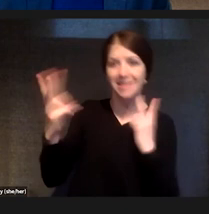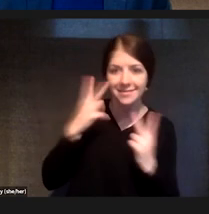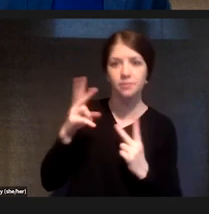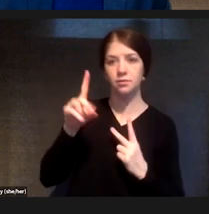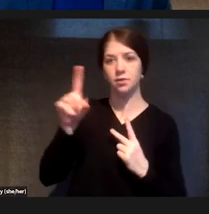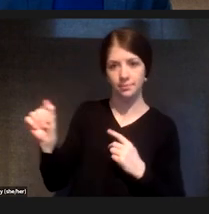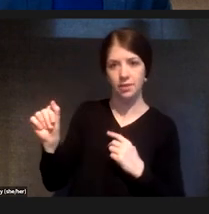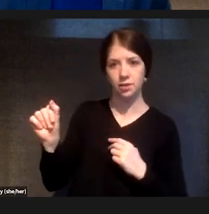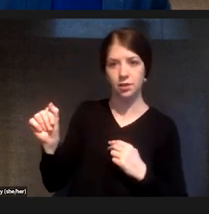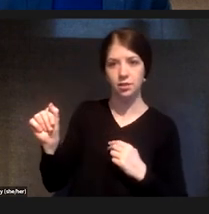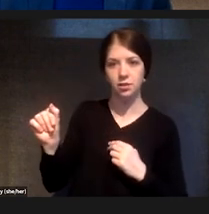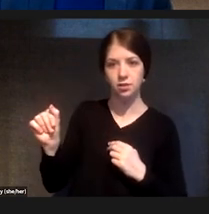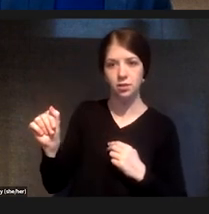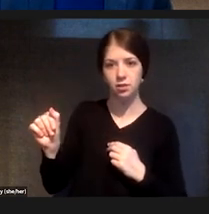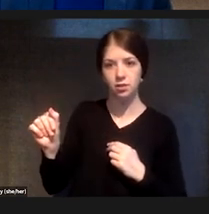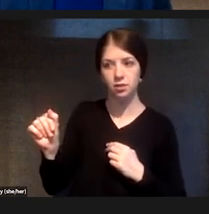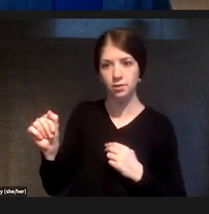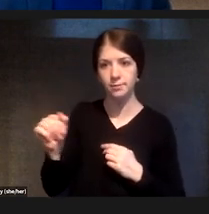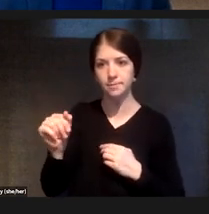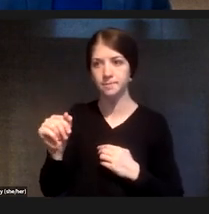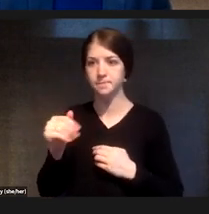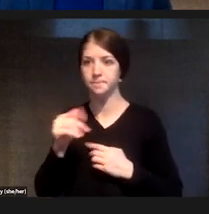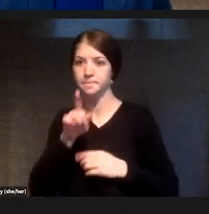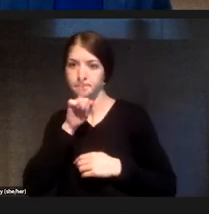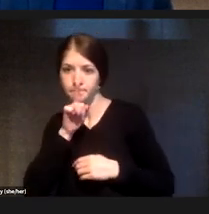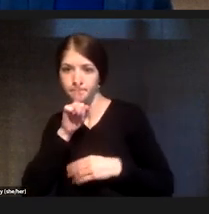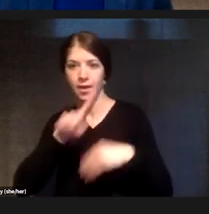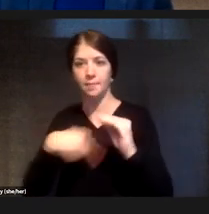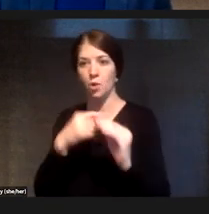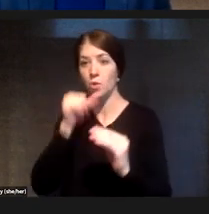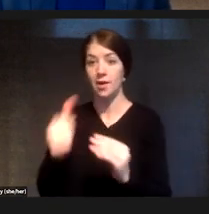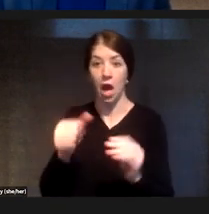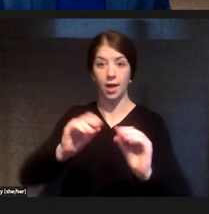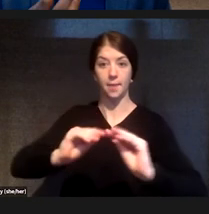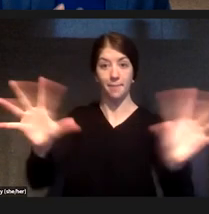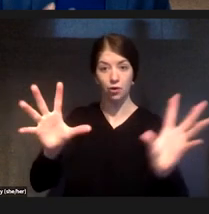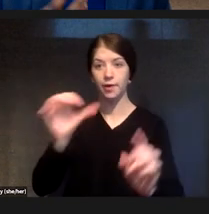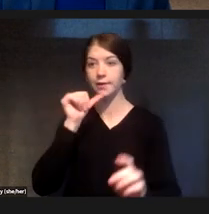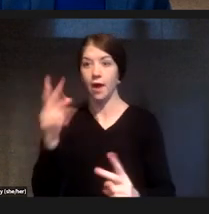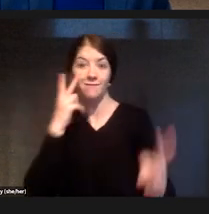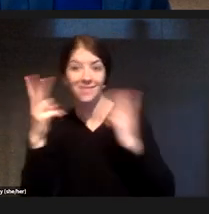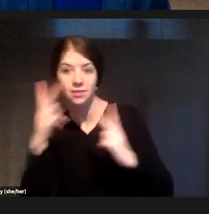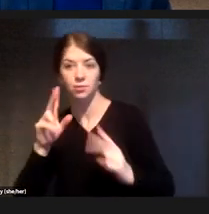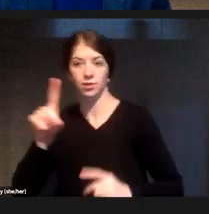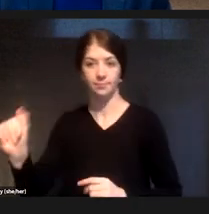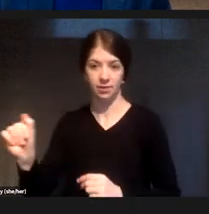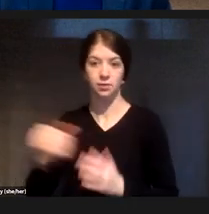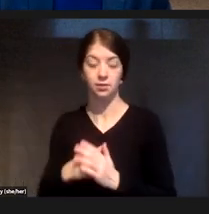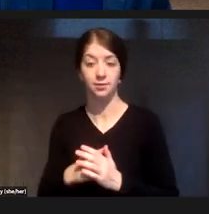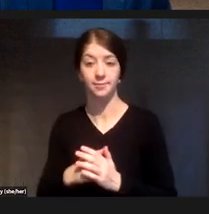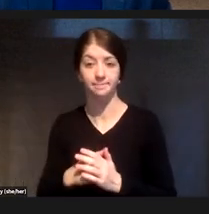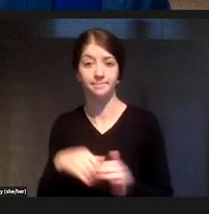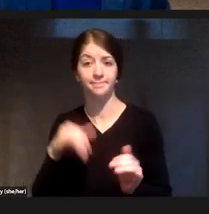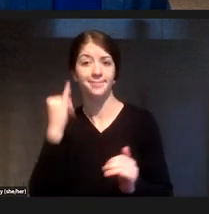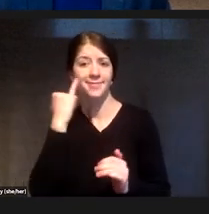and not as much time talking about the non-apparent or invisible disabilities. But if you can start to understand the barriers that